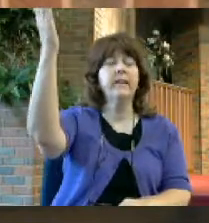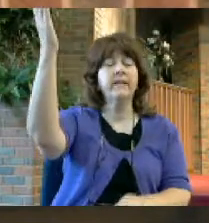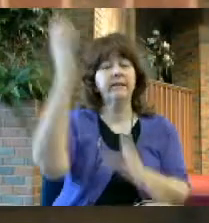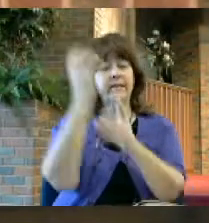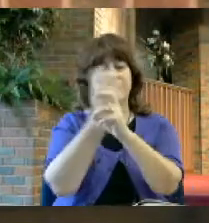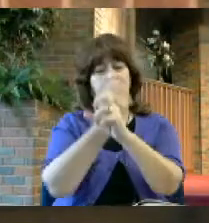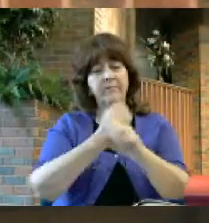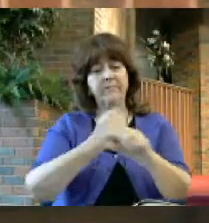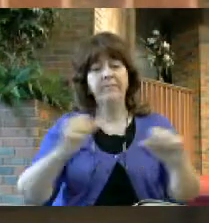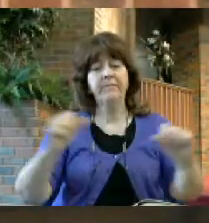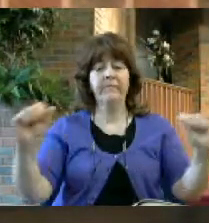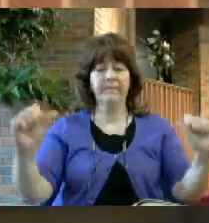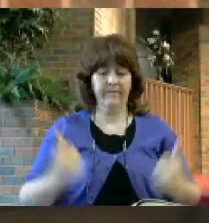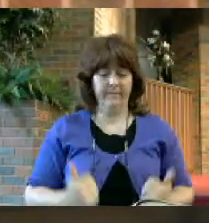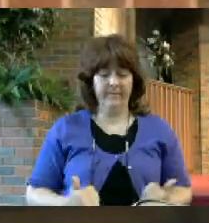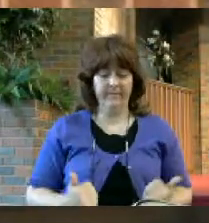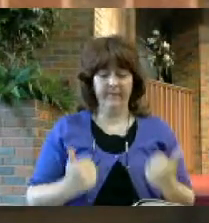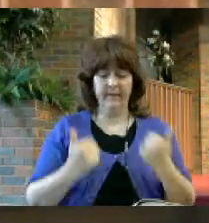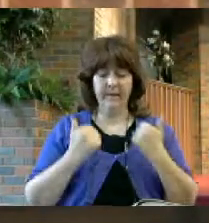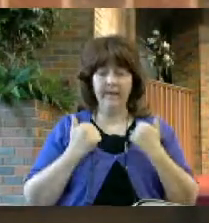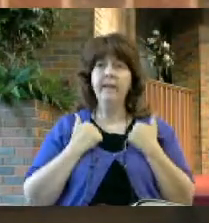Safe in your dwelling